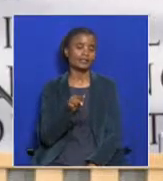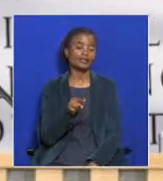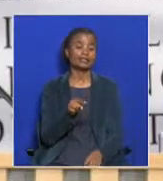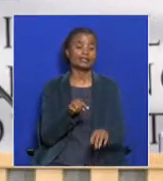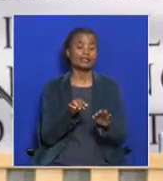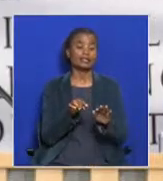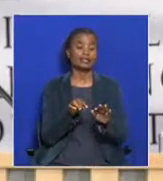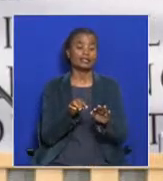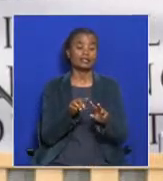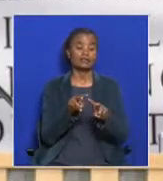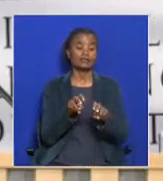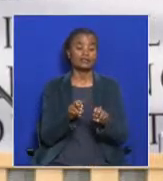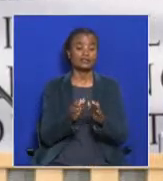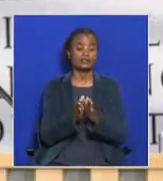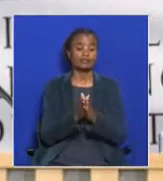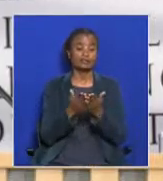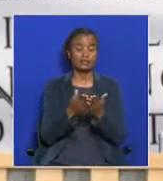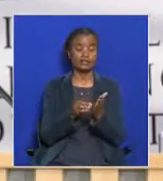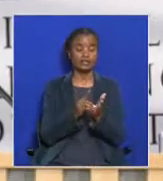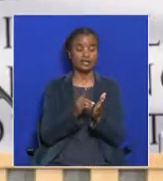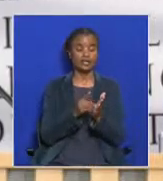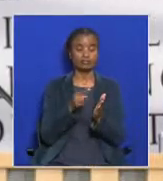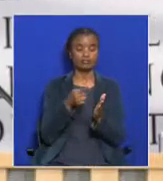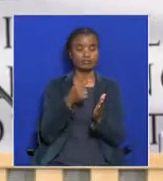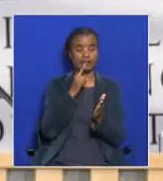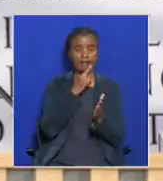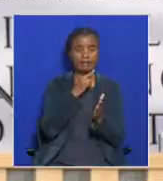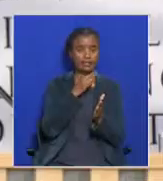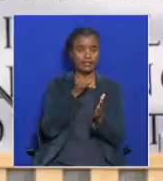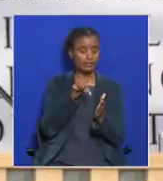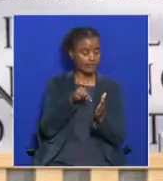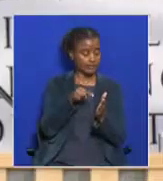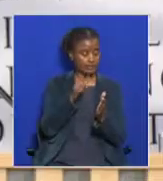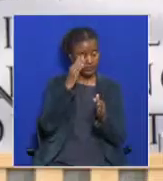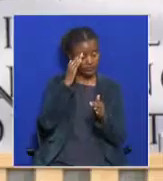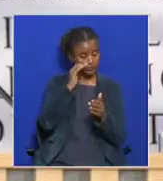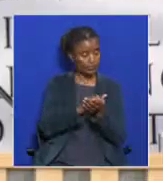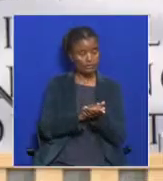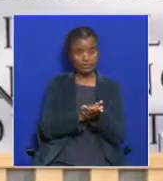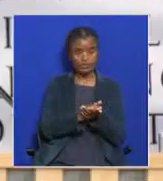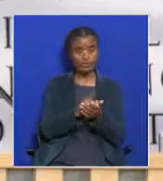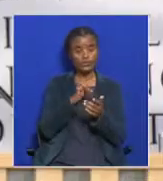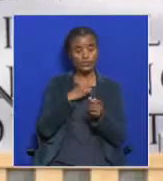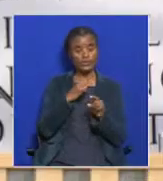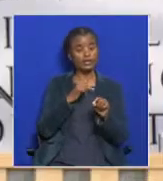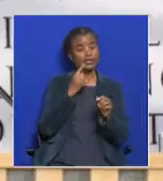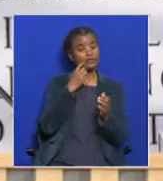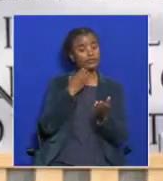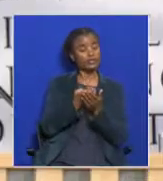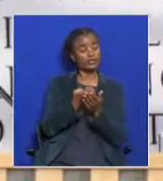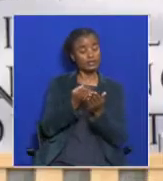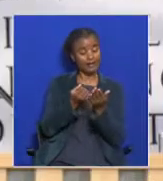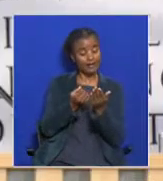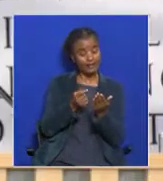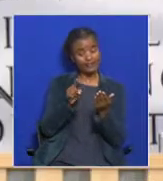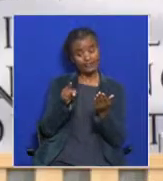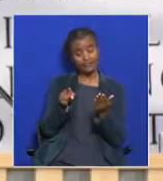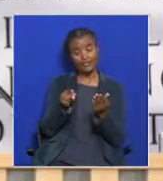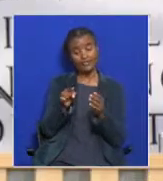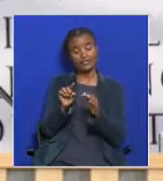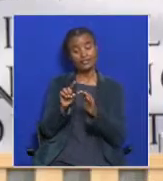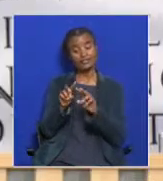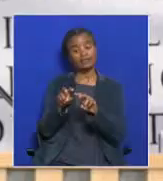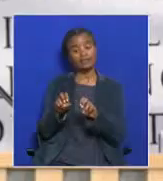is a fabrication. It's inconsistent with the evidence before us. I gave you the example of a seal. You say you resealed in